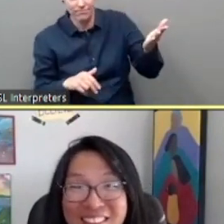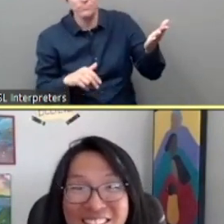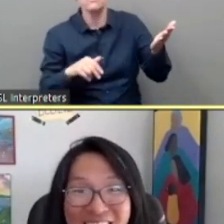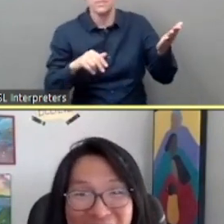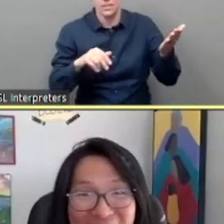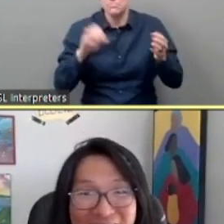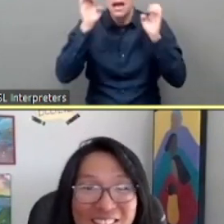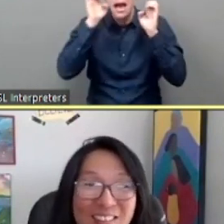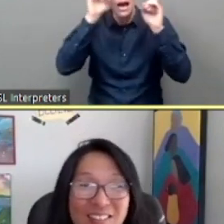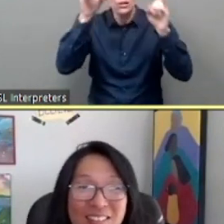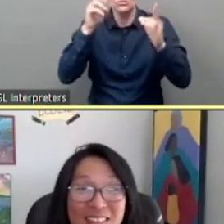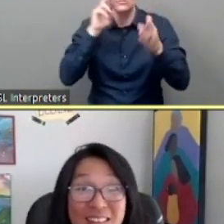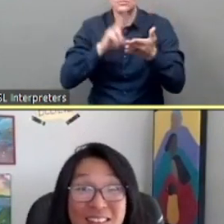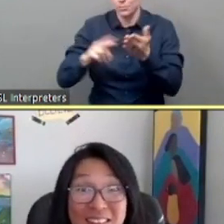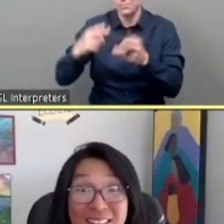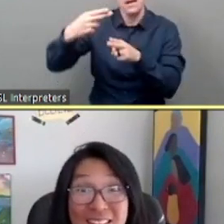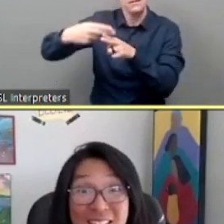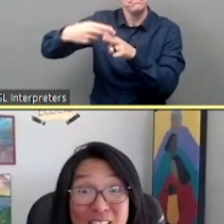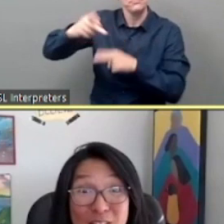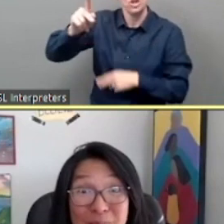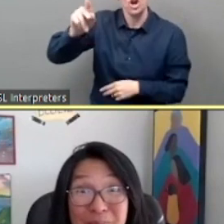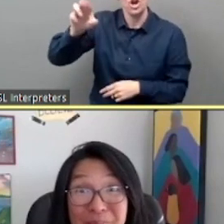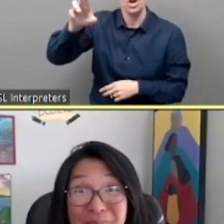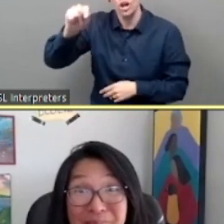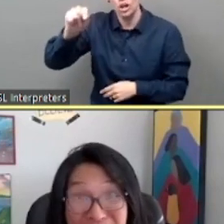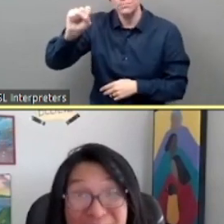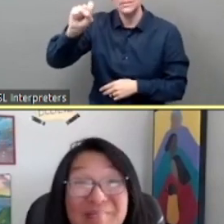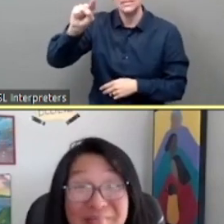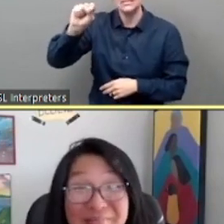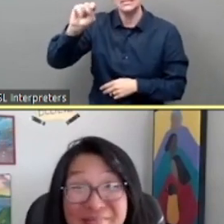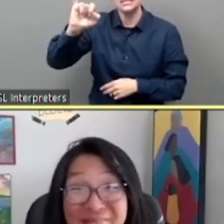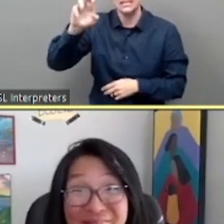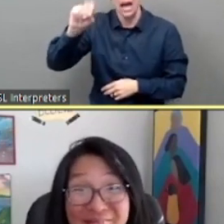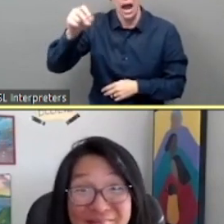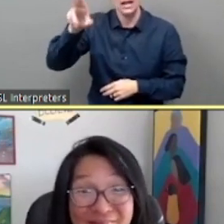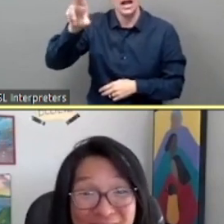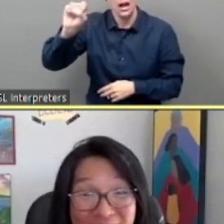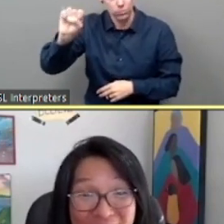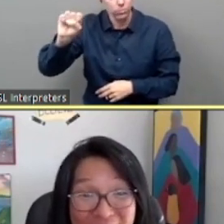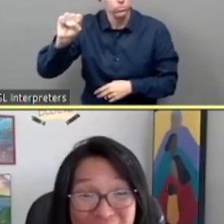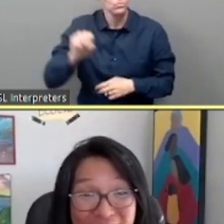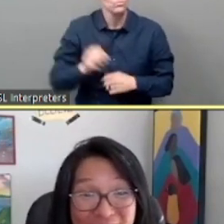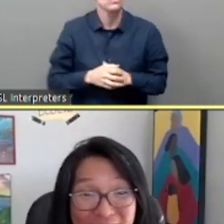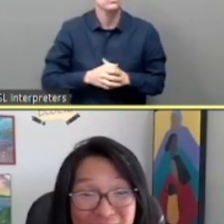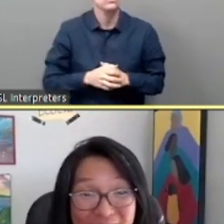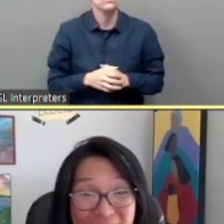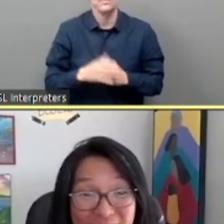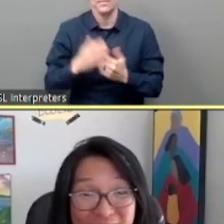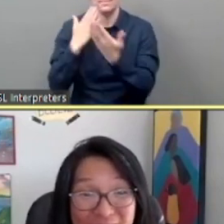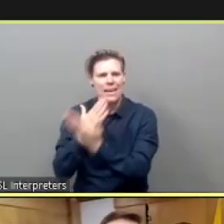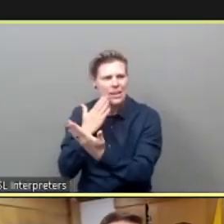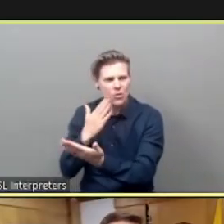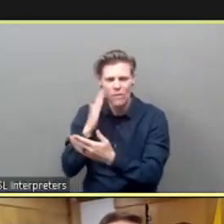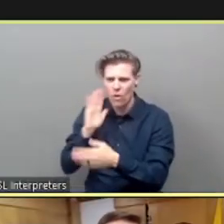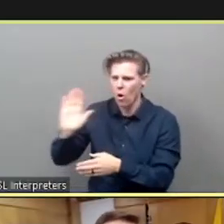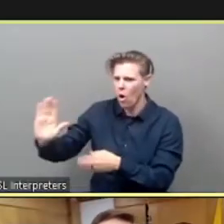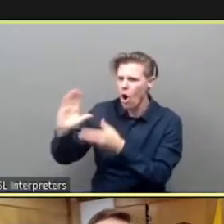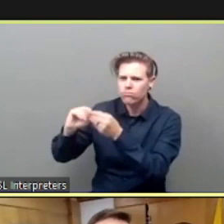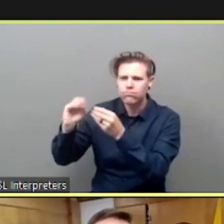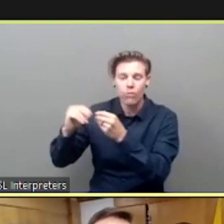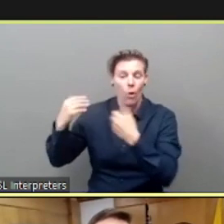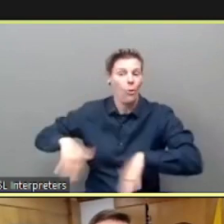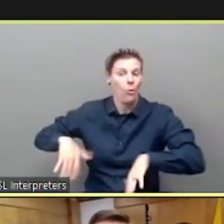Kurt Steinhaus. Laura, thank you so much. And thanks for that great report. I'm happy to share